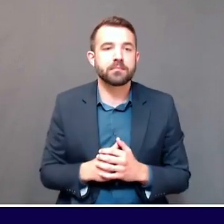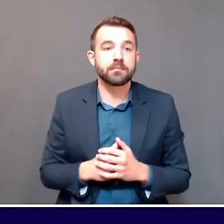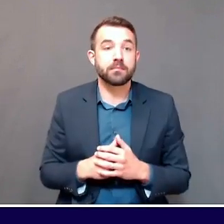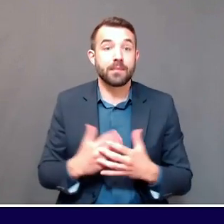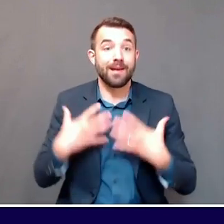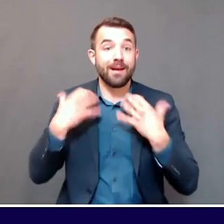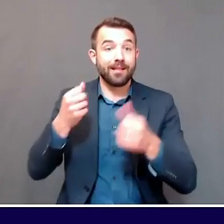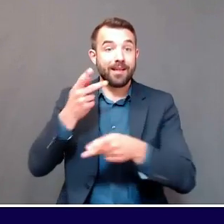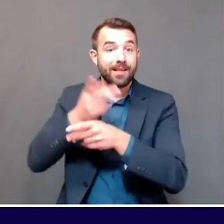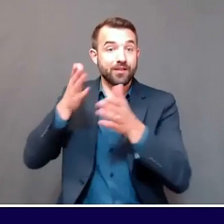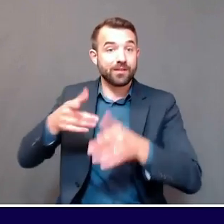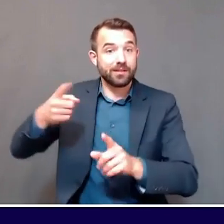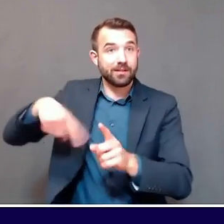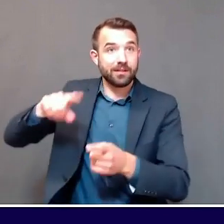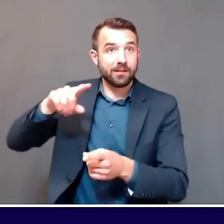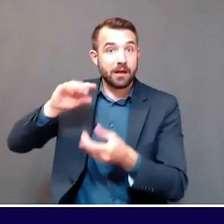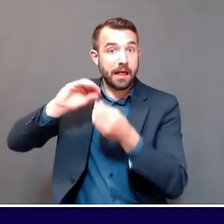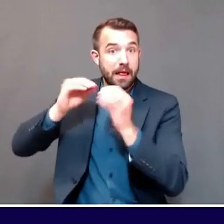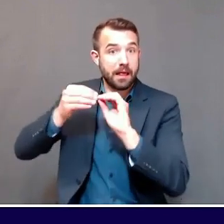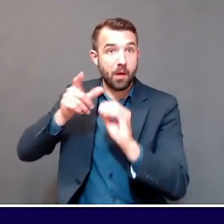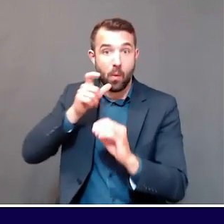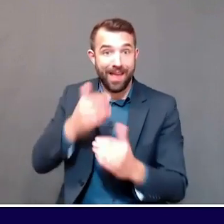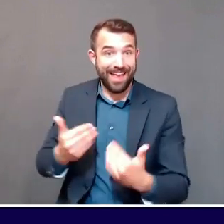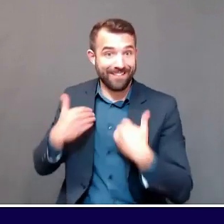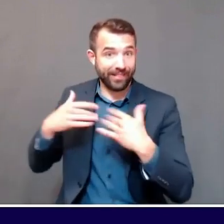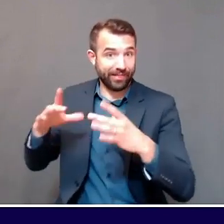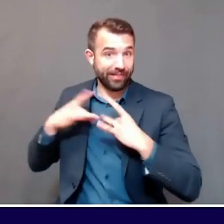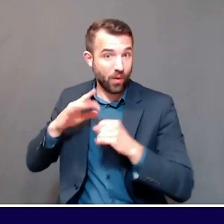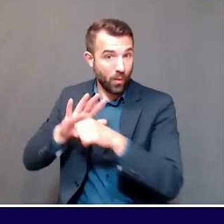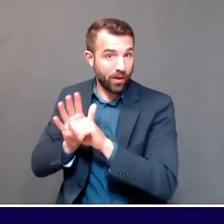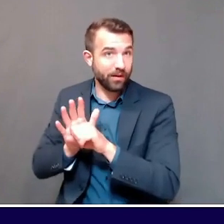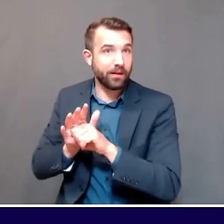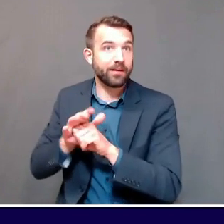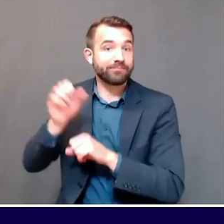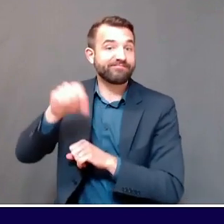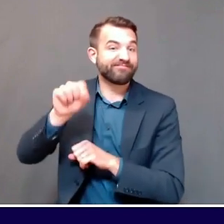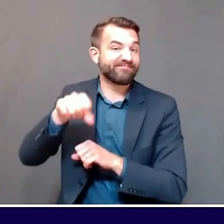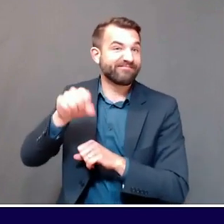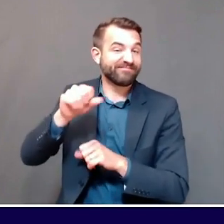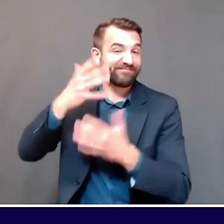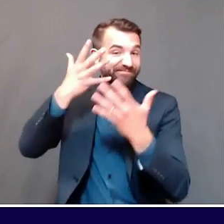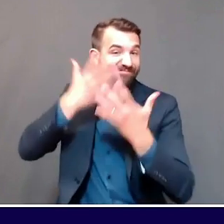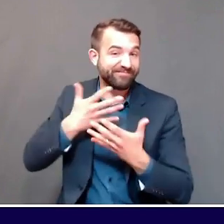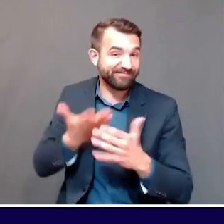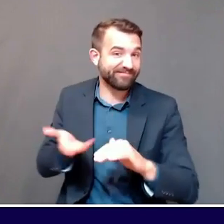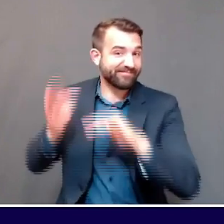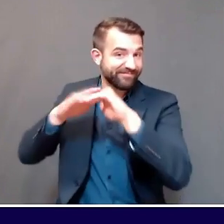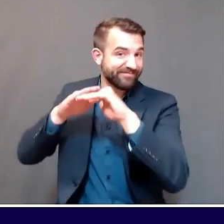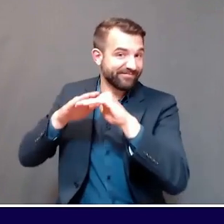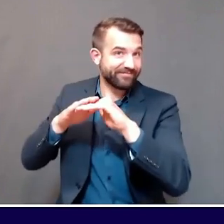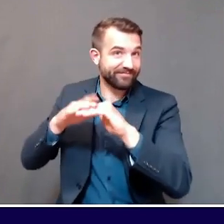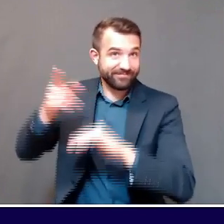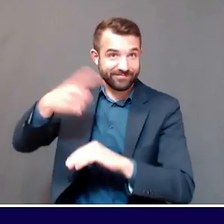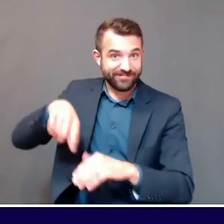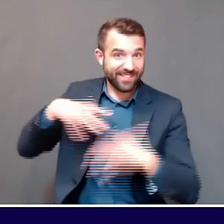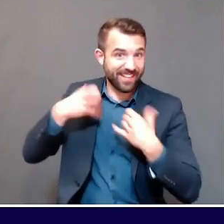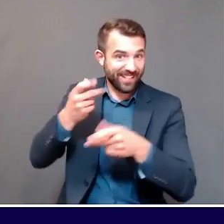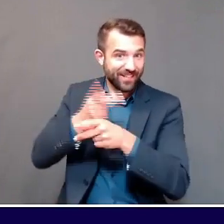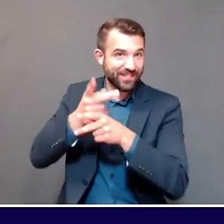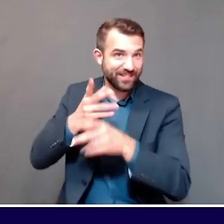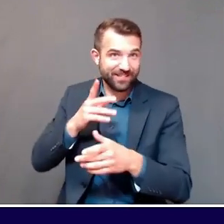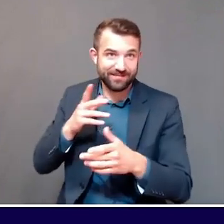the state who have tested positive is unfortunate. Healthcare workers are putting themselves on the front